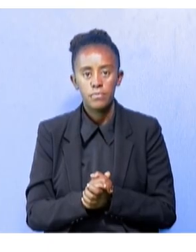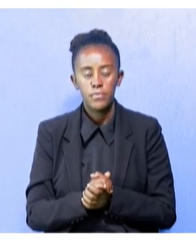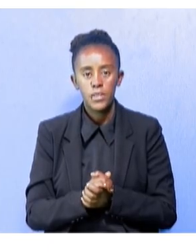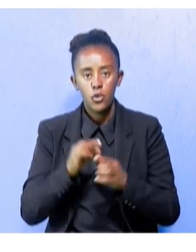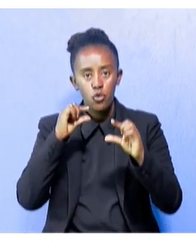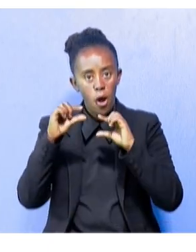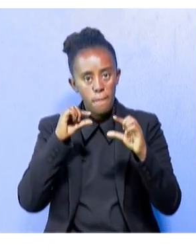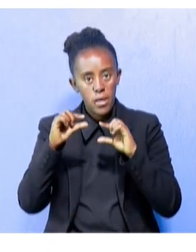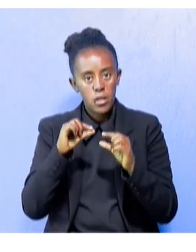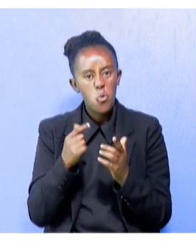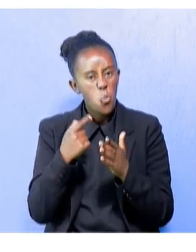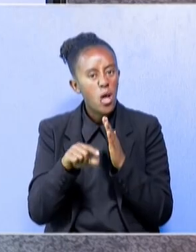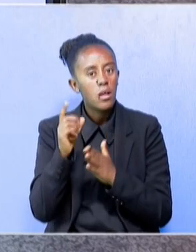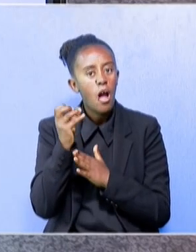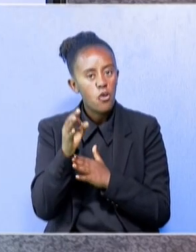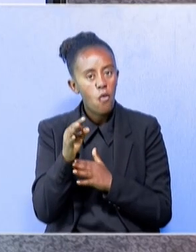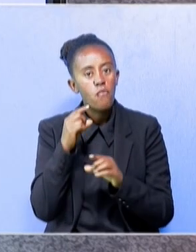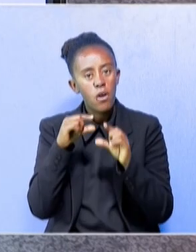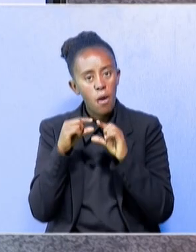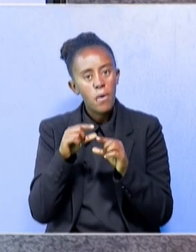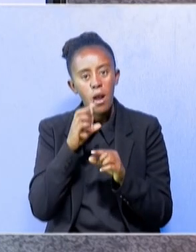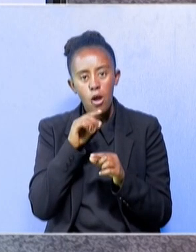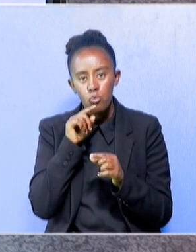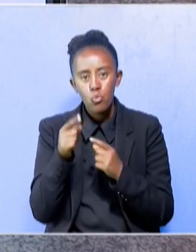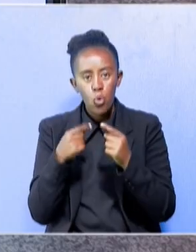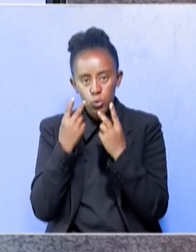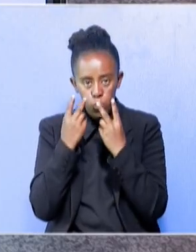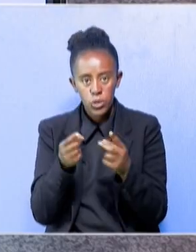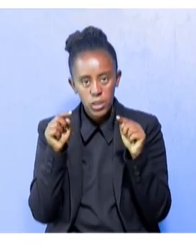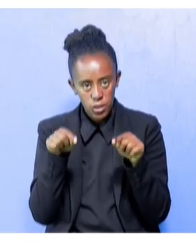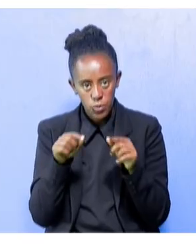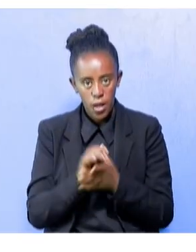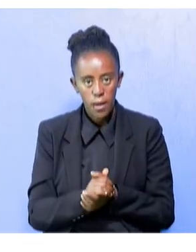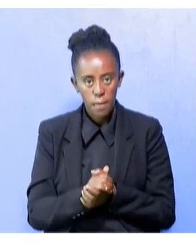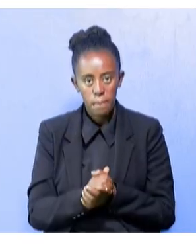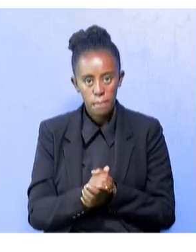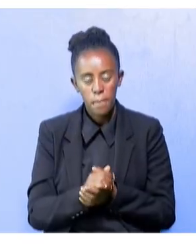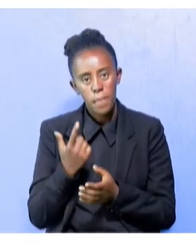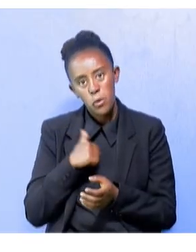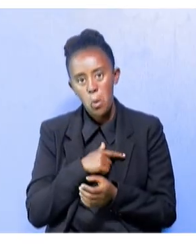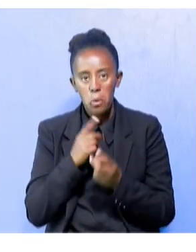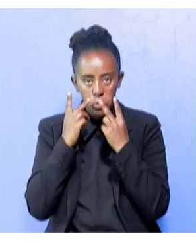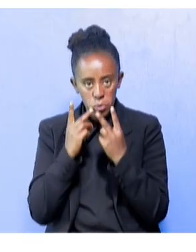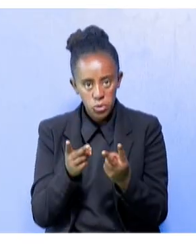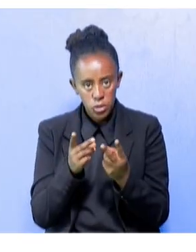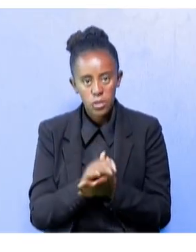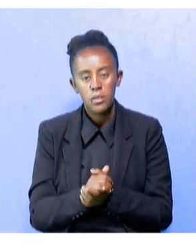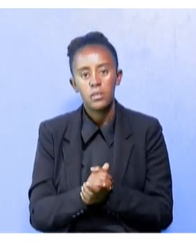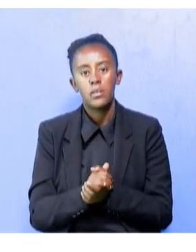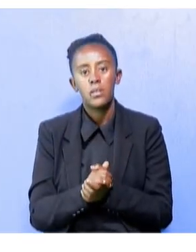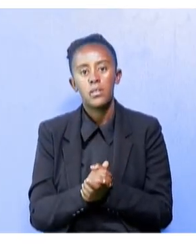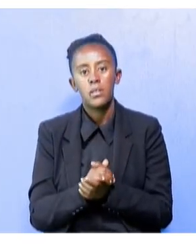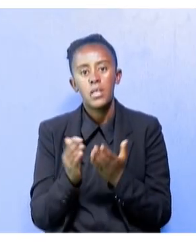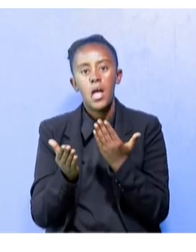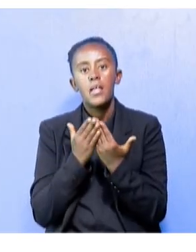Grammar. What kind of grammar are you going to see today? Of course, we are going to see